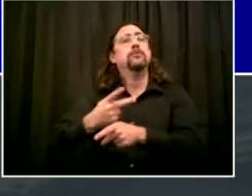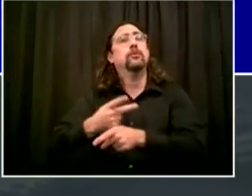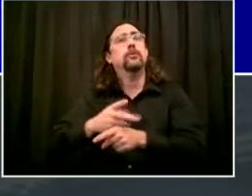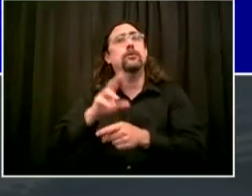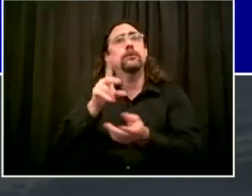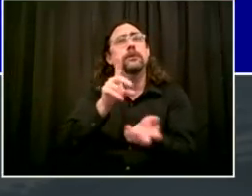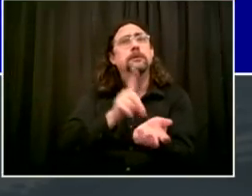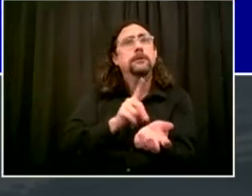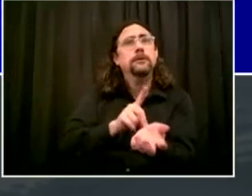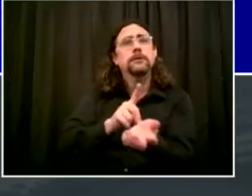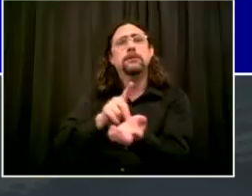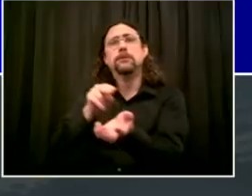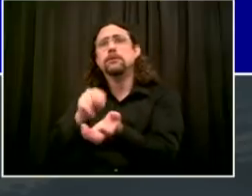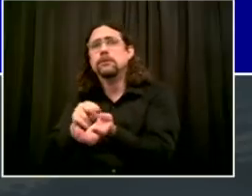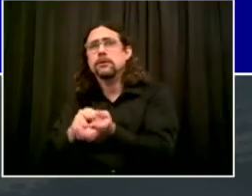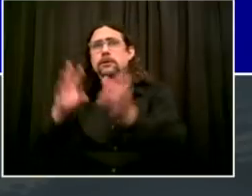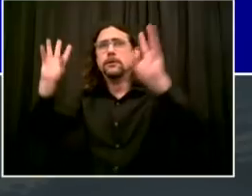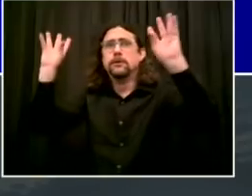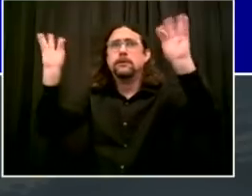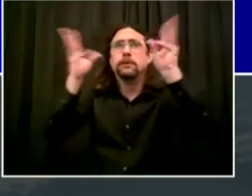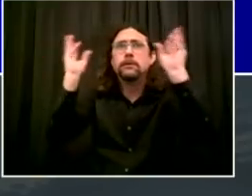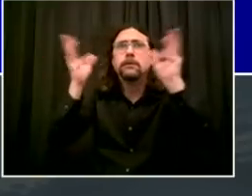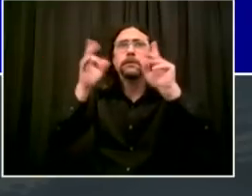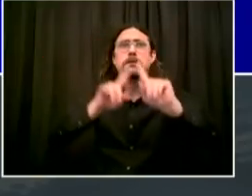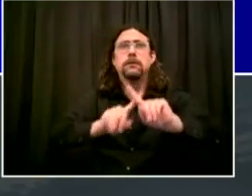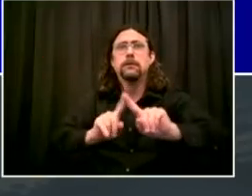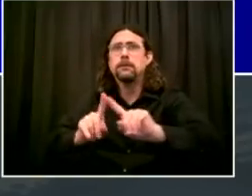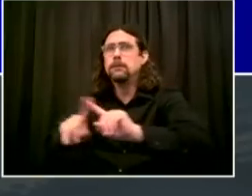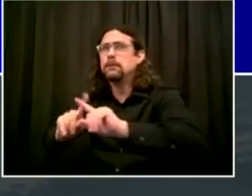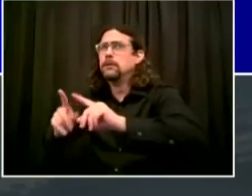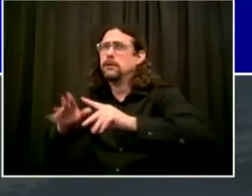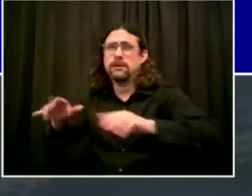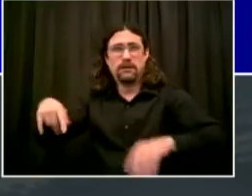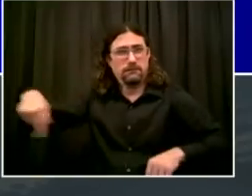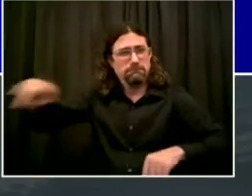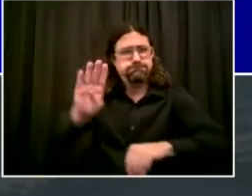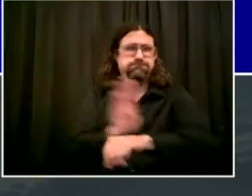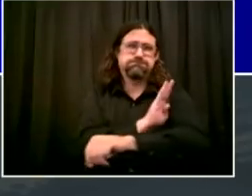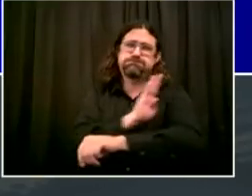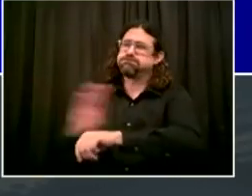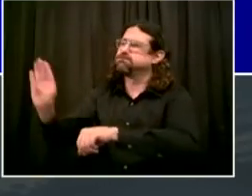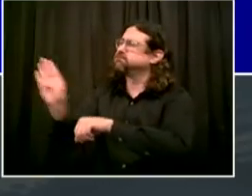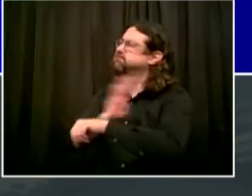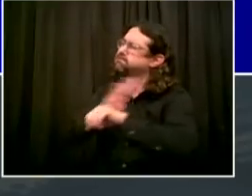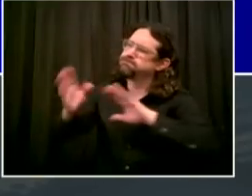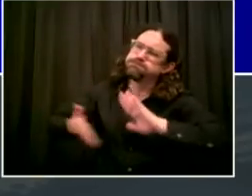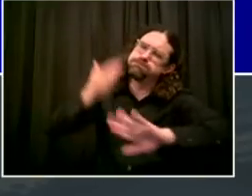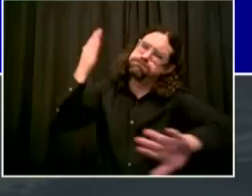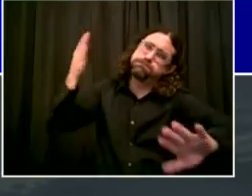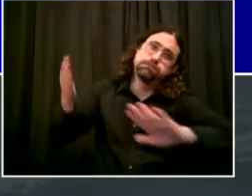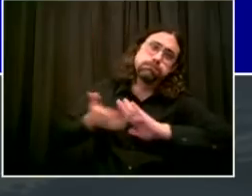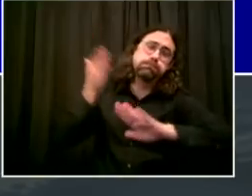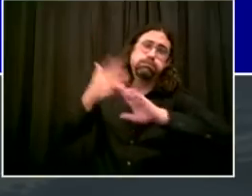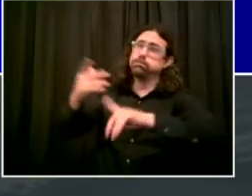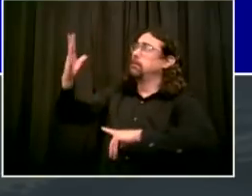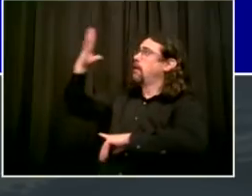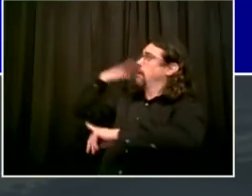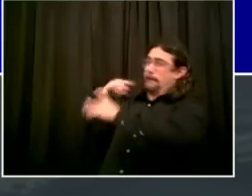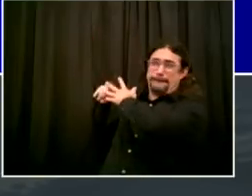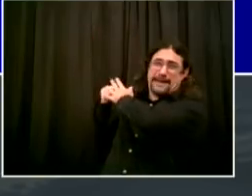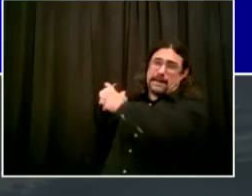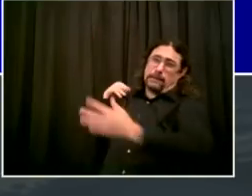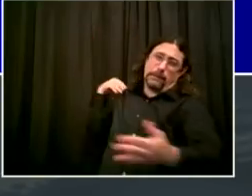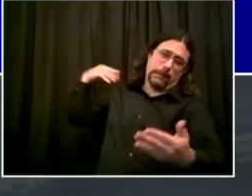fellow New Yorkers. So we wanted to do something really good for more and more people to thank them. The Mayor's Fund has